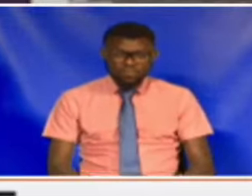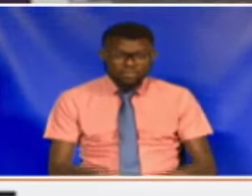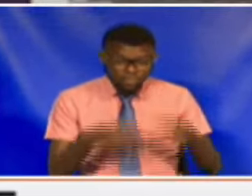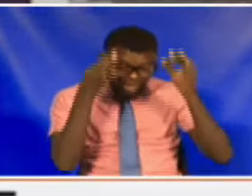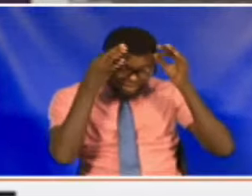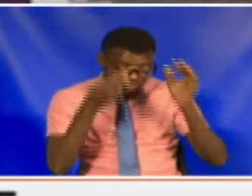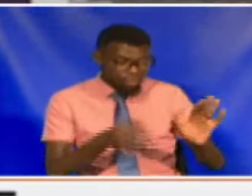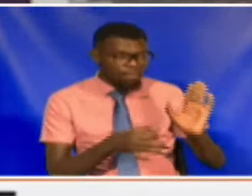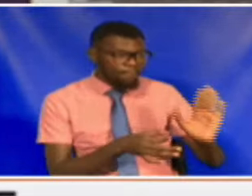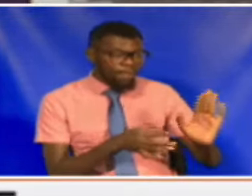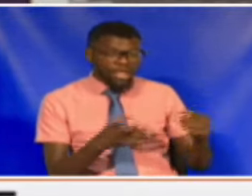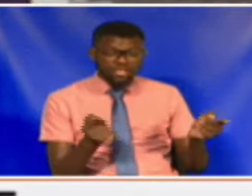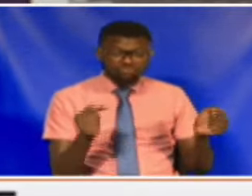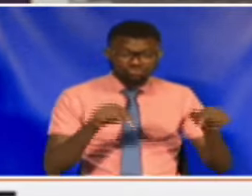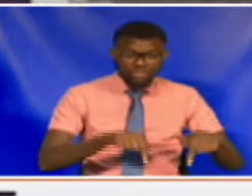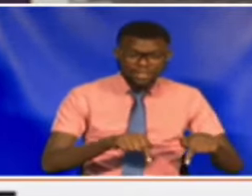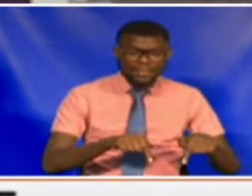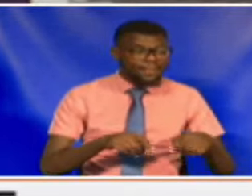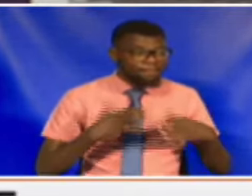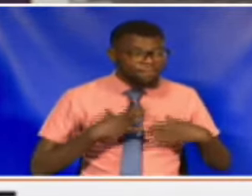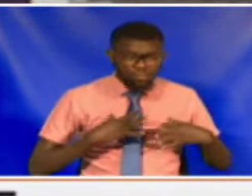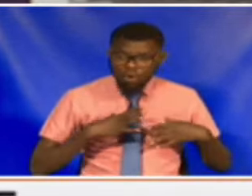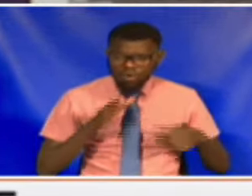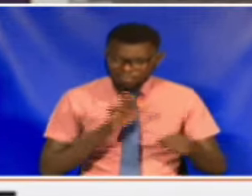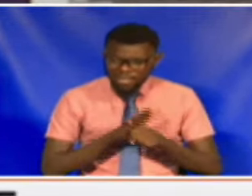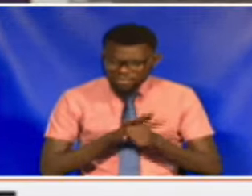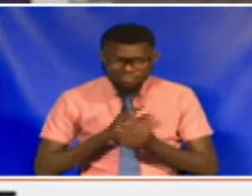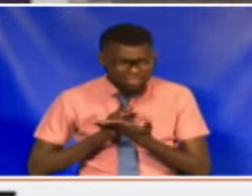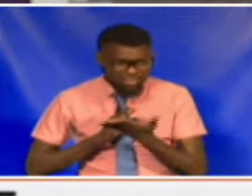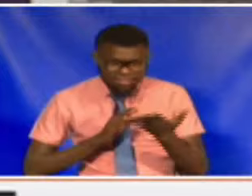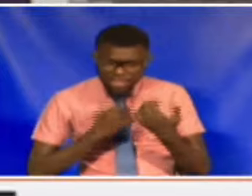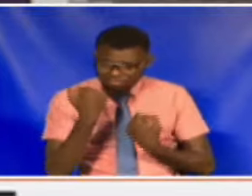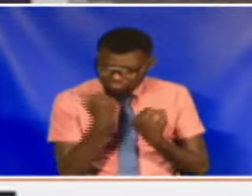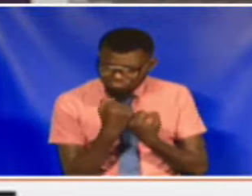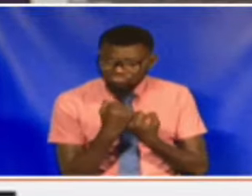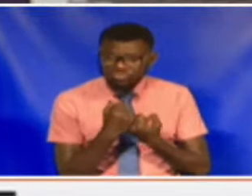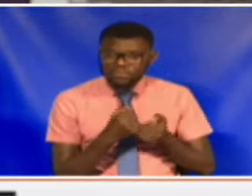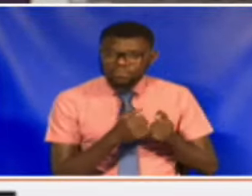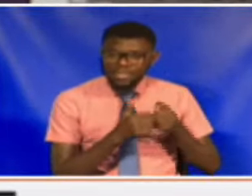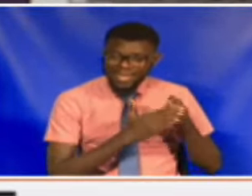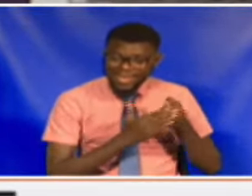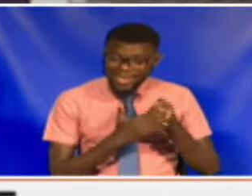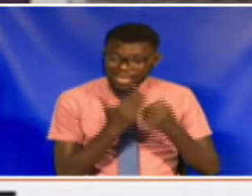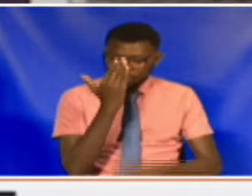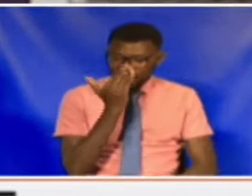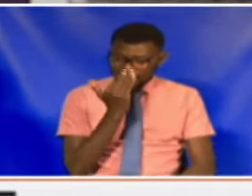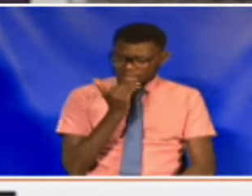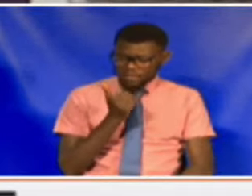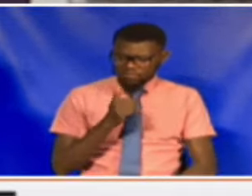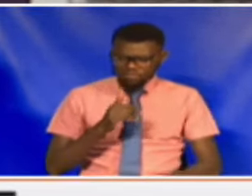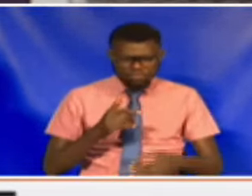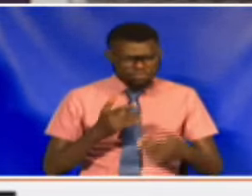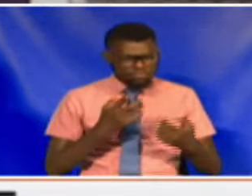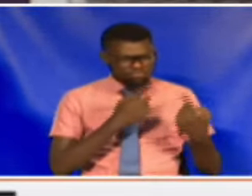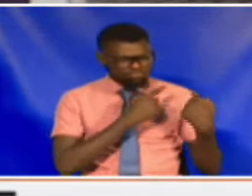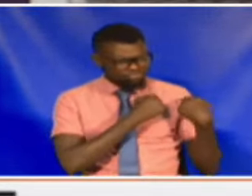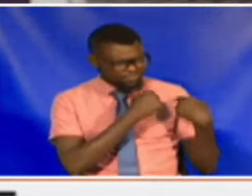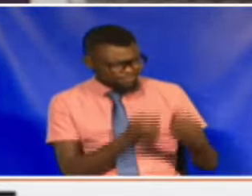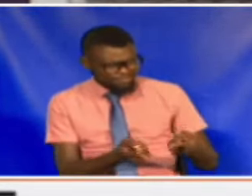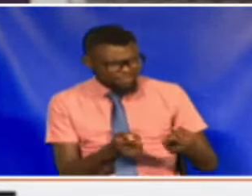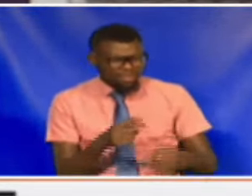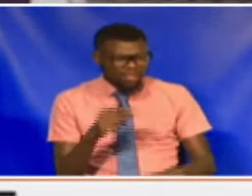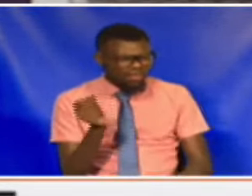lot of Kenyans are with you on this, talking about 99 days to be precise. Later, we're looking at 3 months. Yes. Seeing these clinical